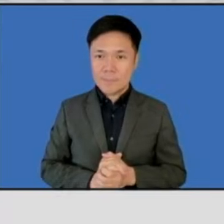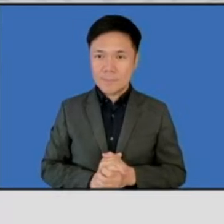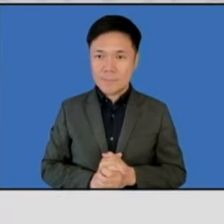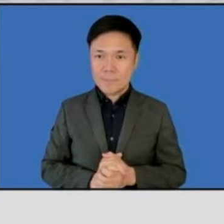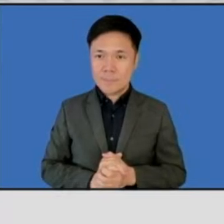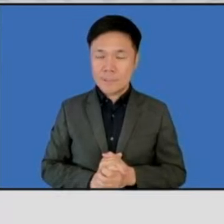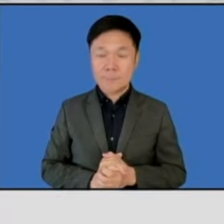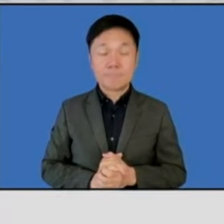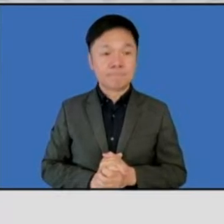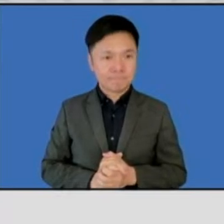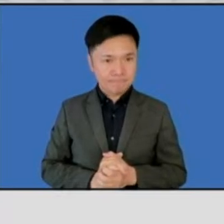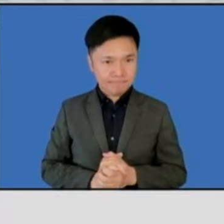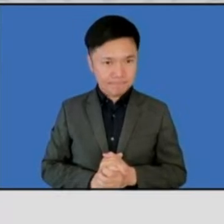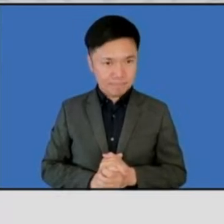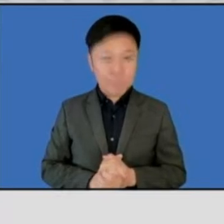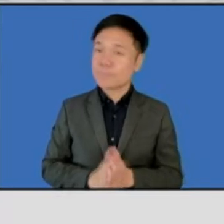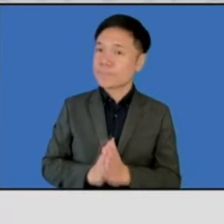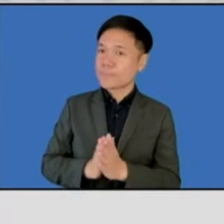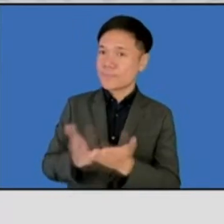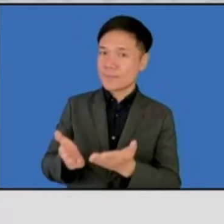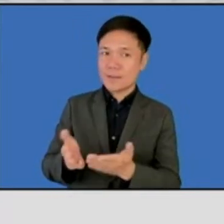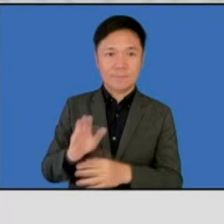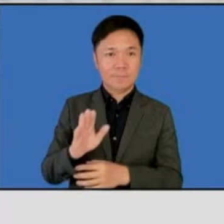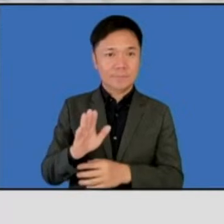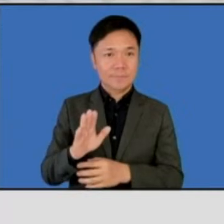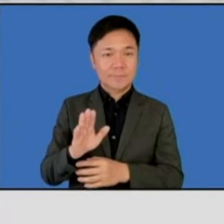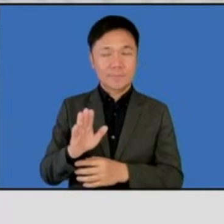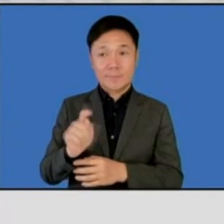Mr. Tata, you have the floor. Thank you.